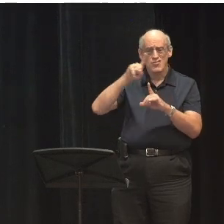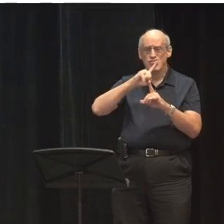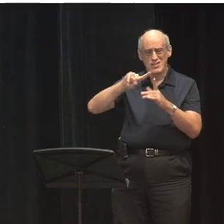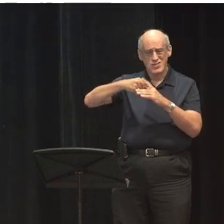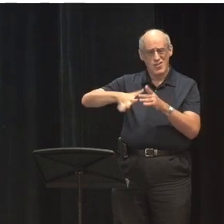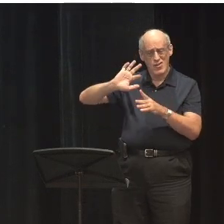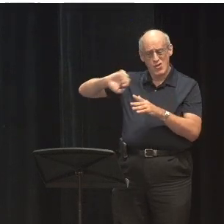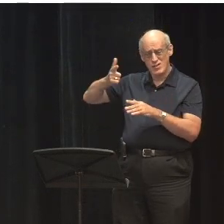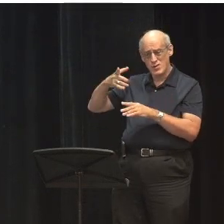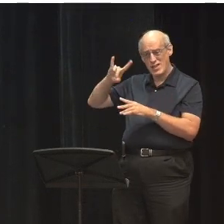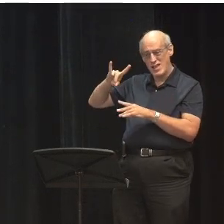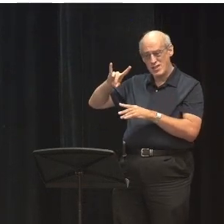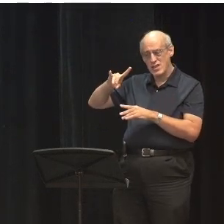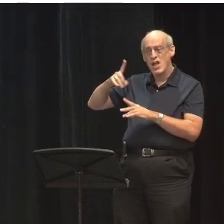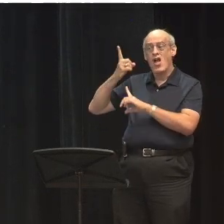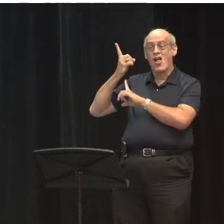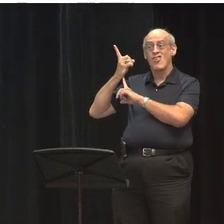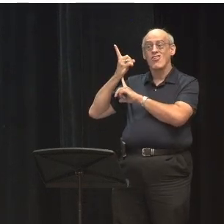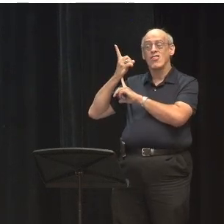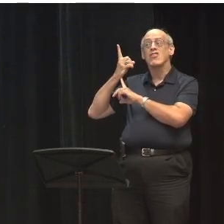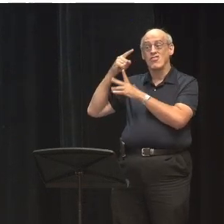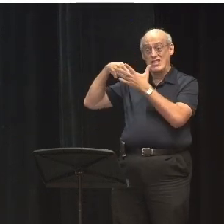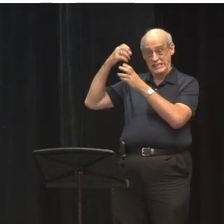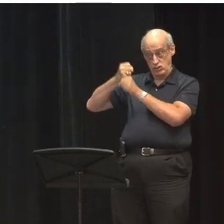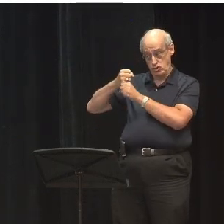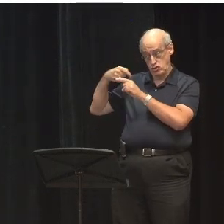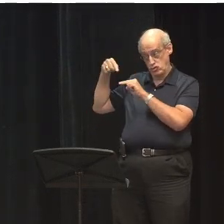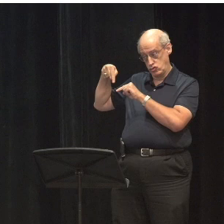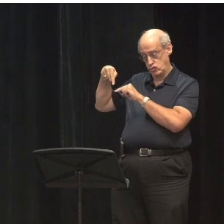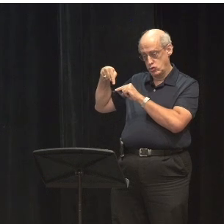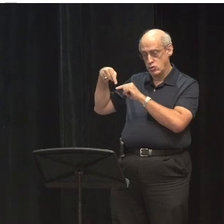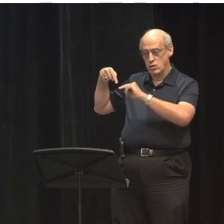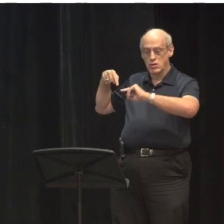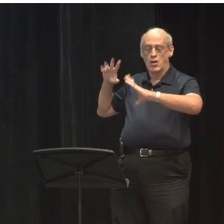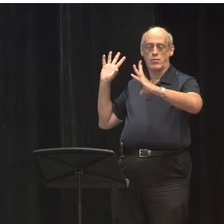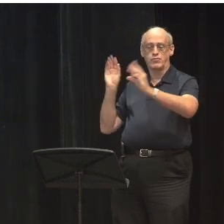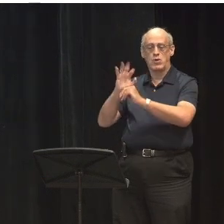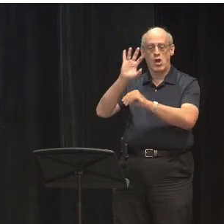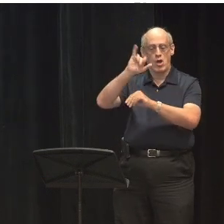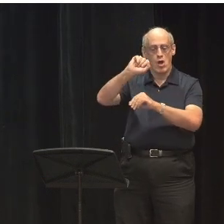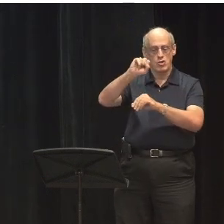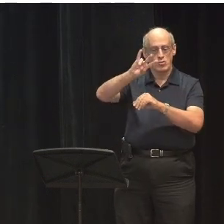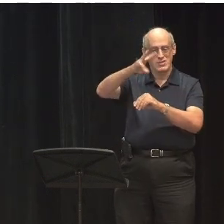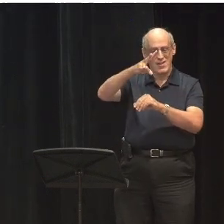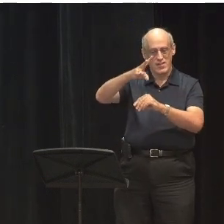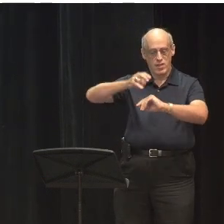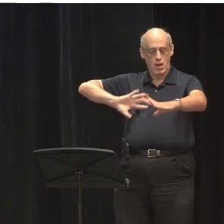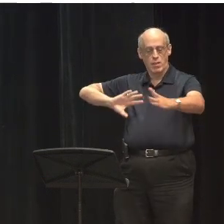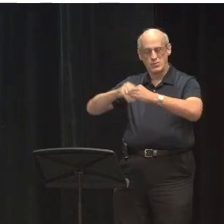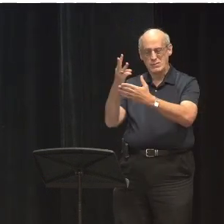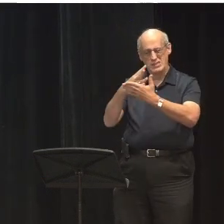began August 28, 2024, and will close on October 7,